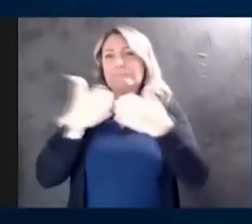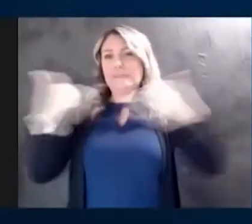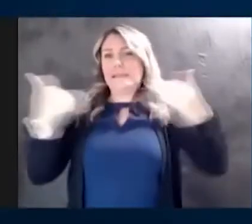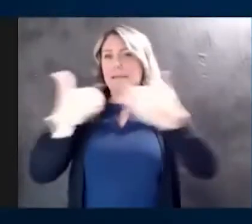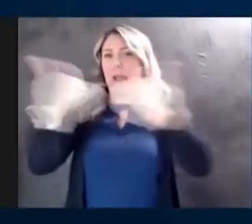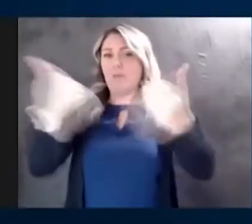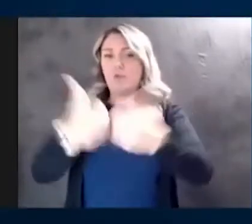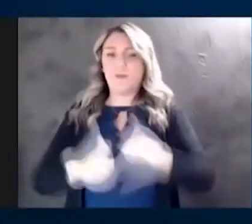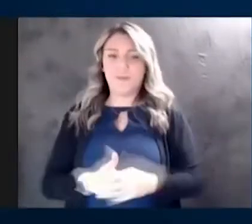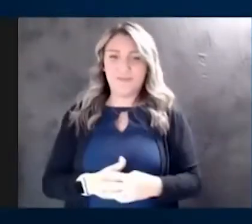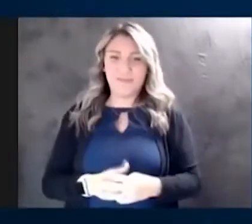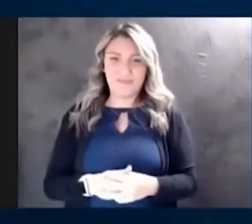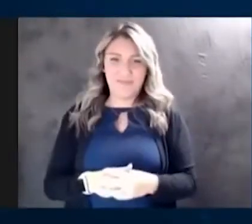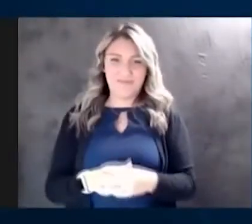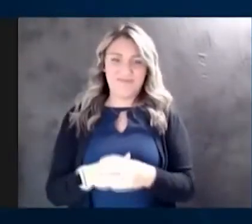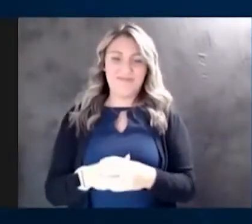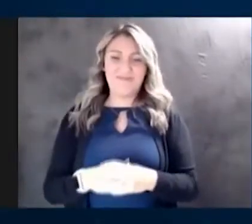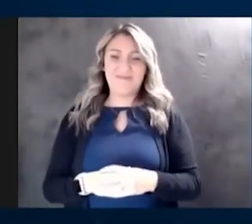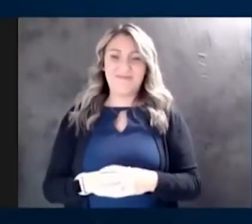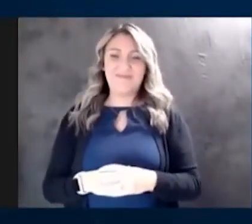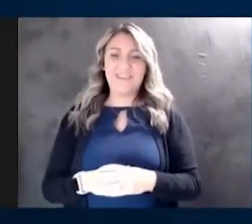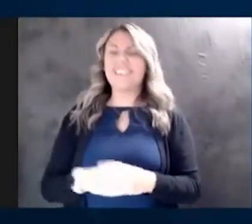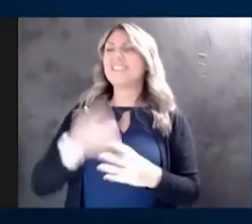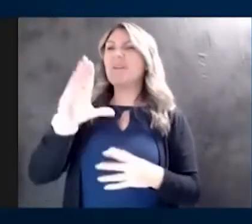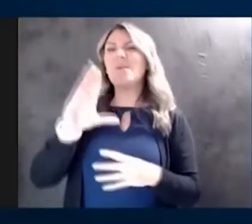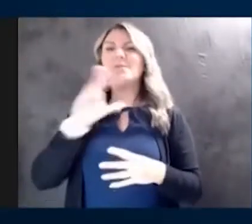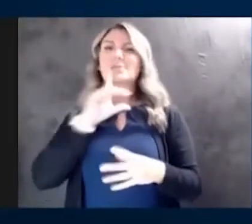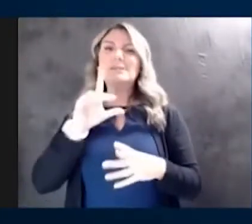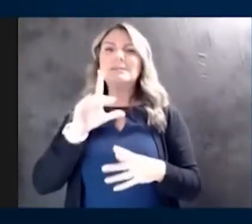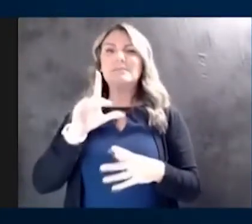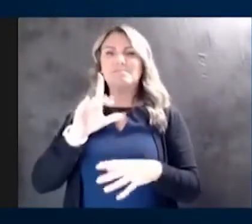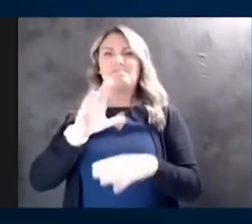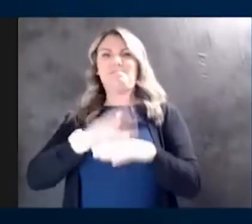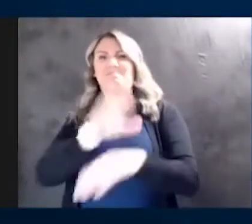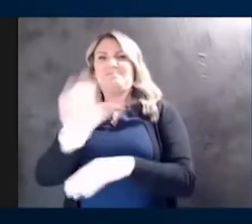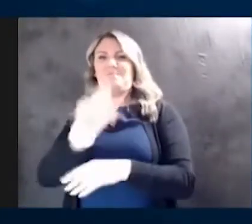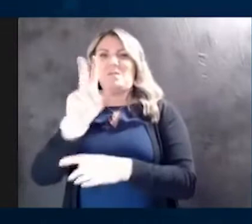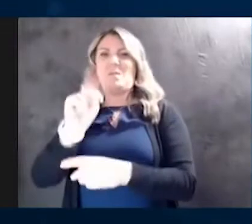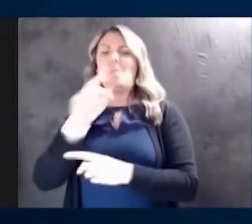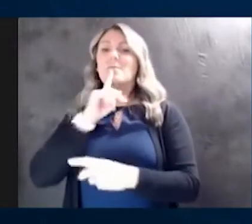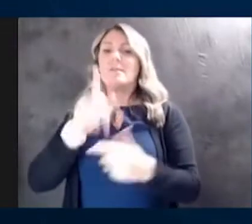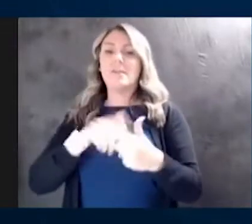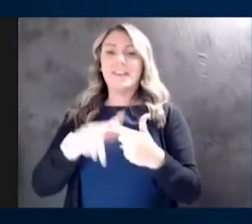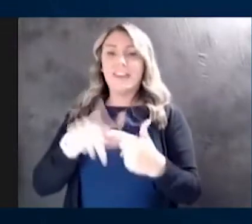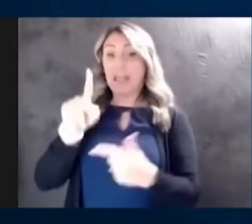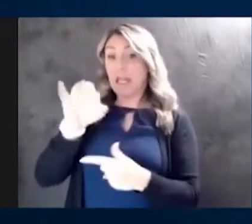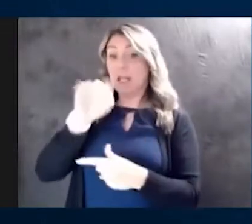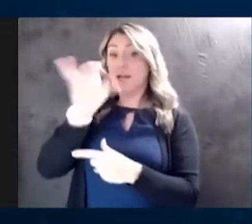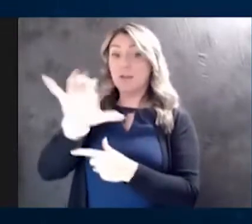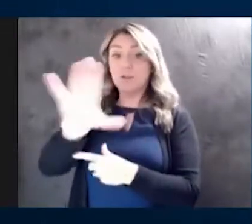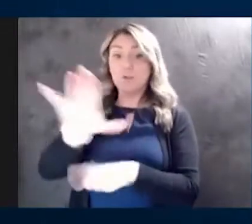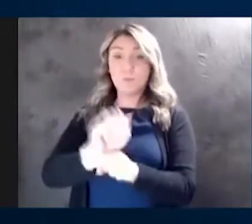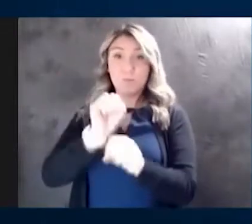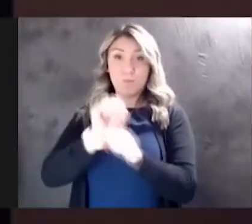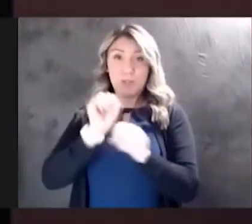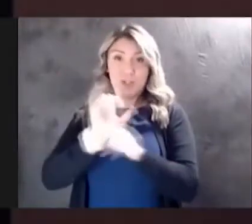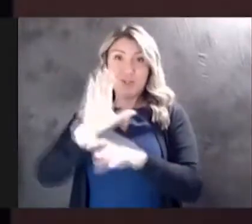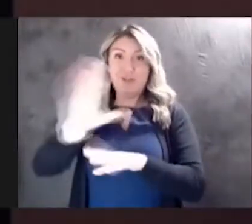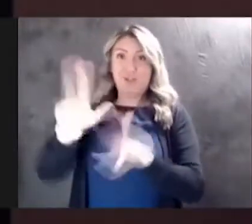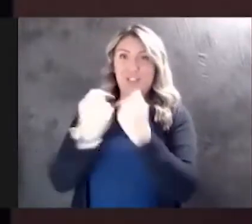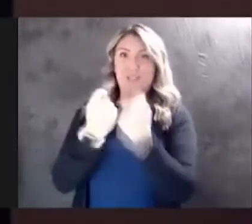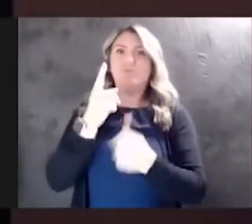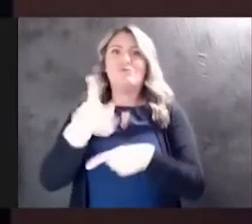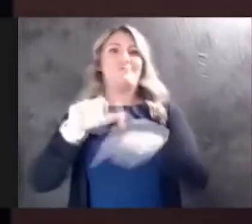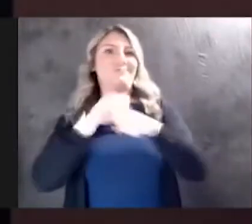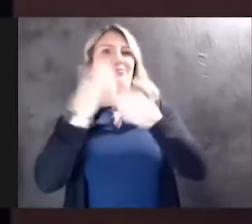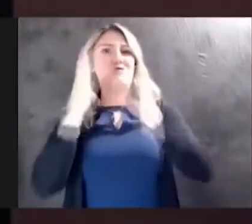one of our trainers. The best you could on your own to stay in shape. Yeah, and I know Kelsey works with your team. She's one of our trainers with the health system. I